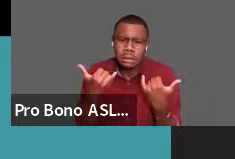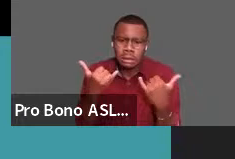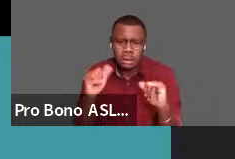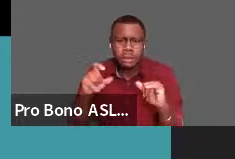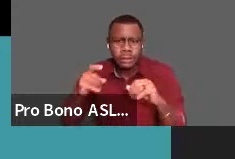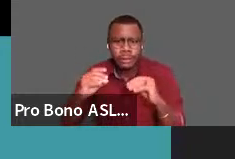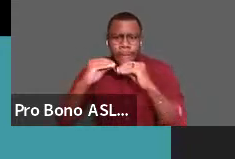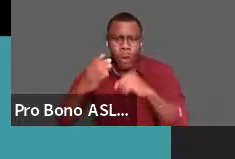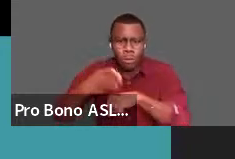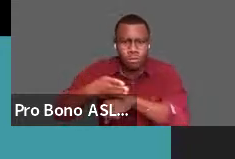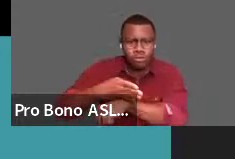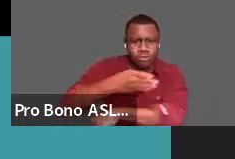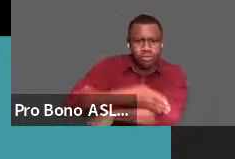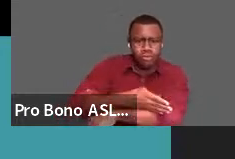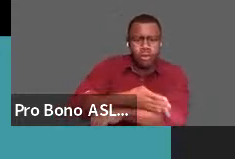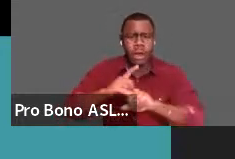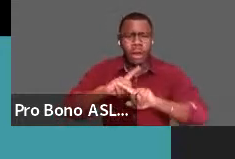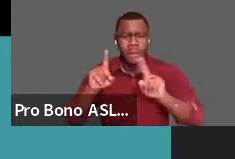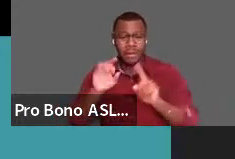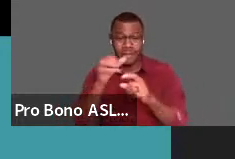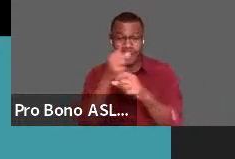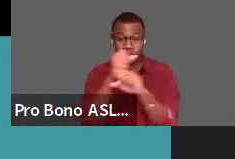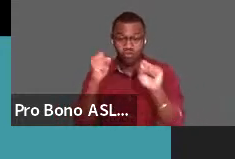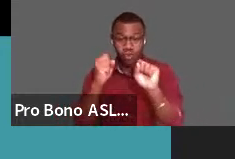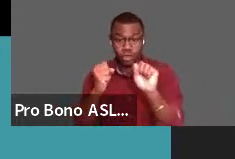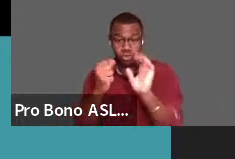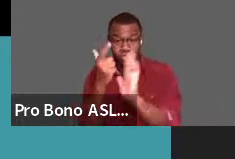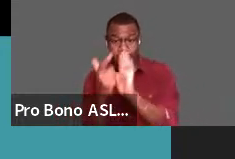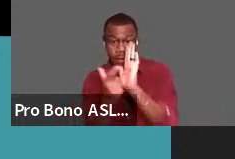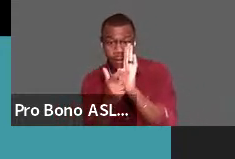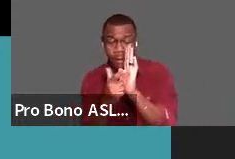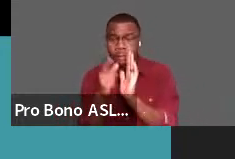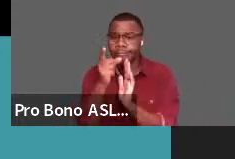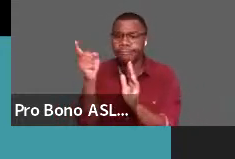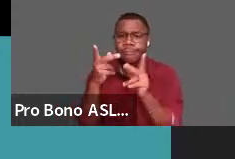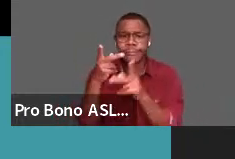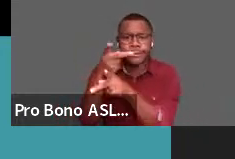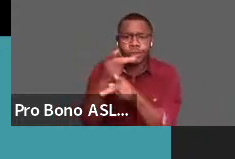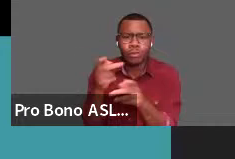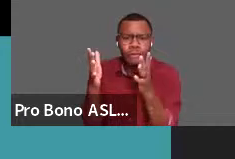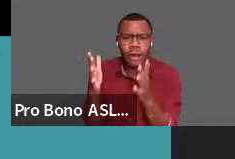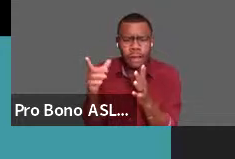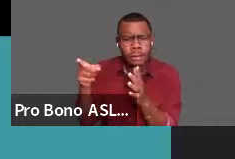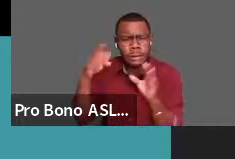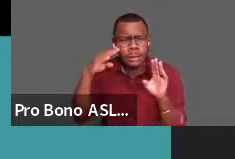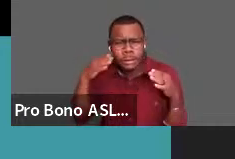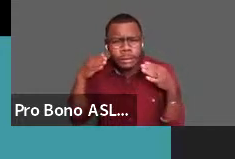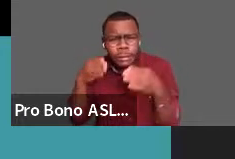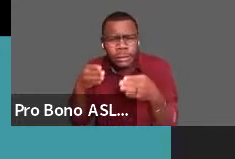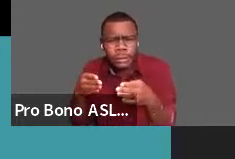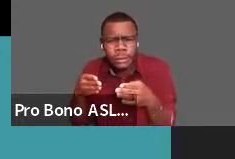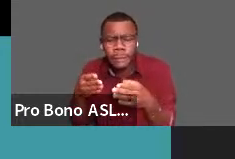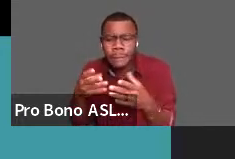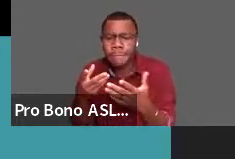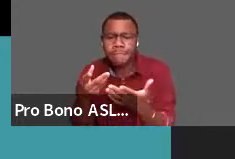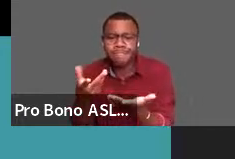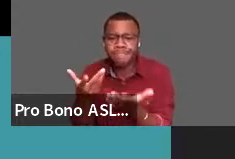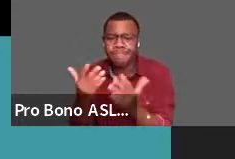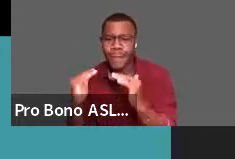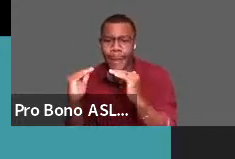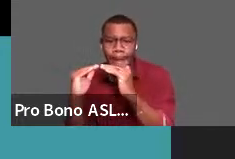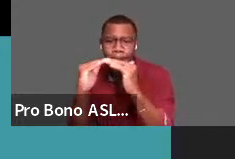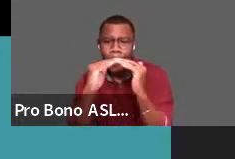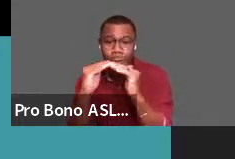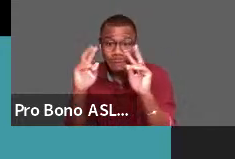to the Rescue Act, thanks to the supervisor's focus on equity related issues, there